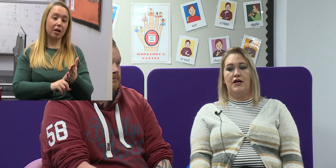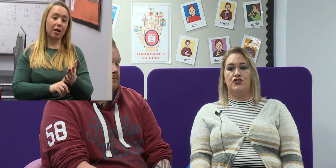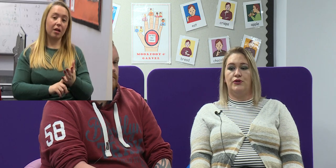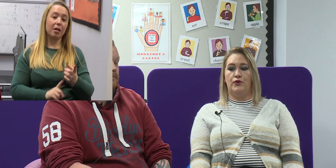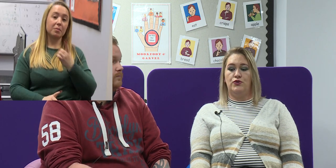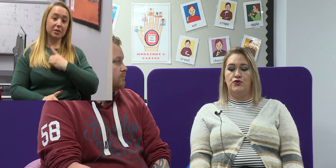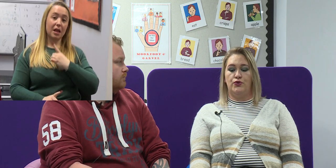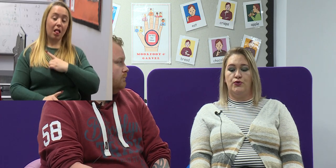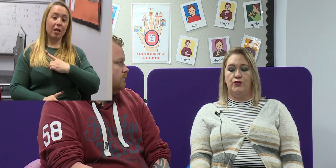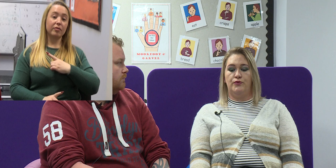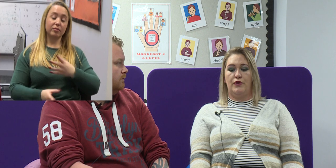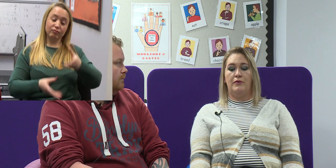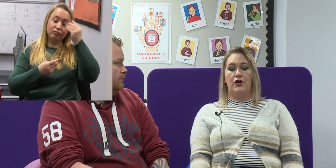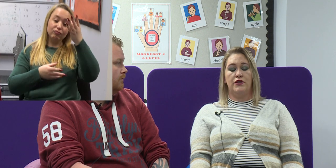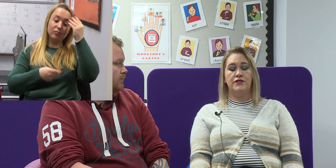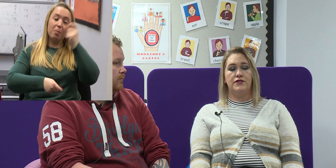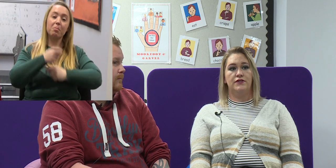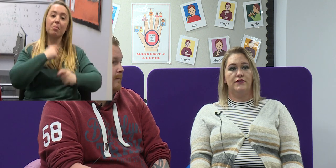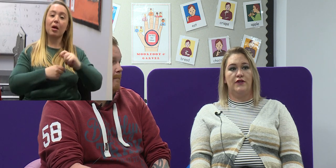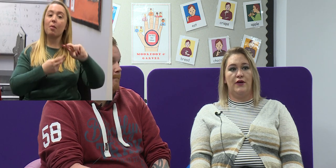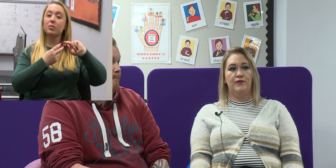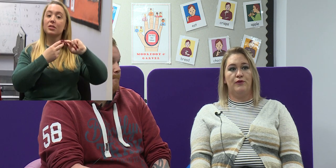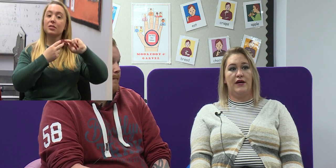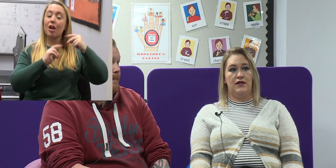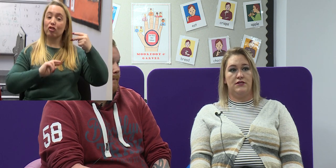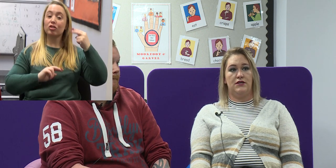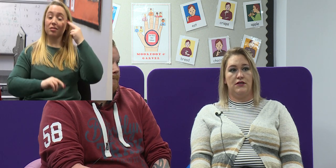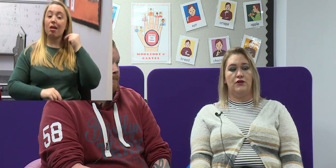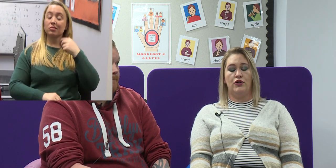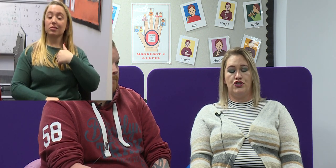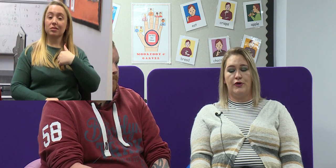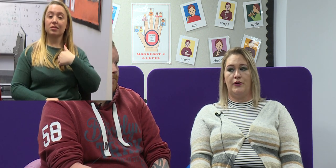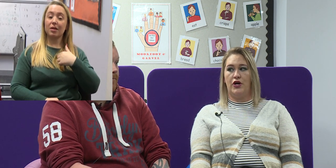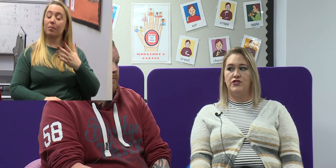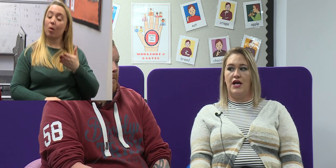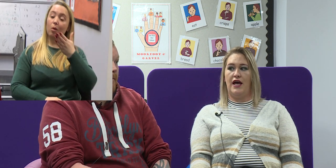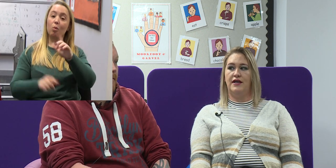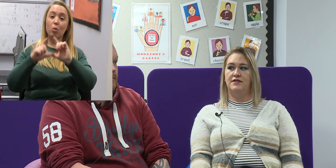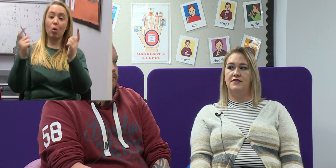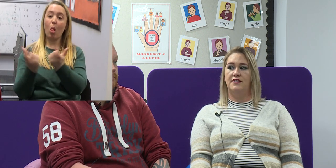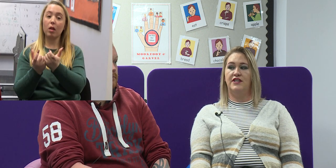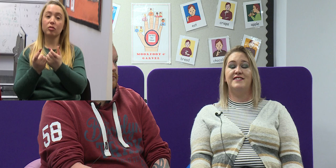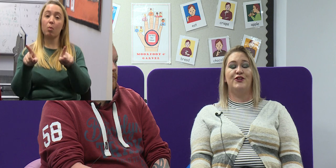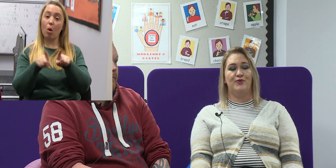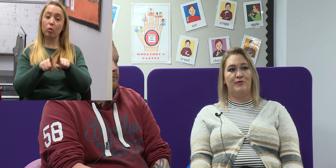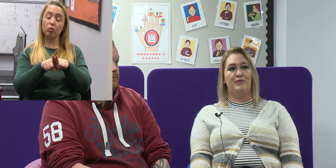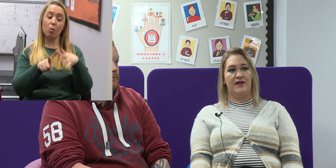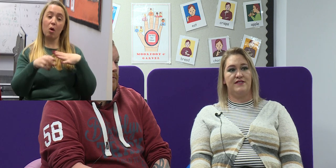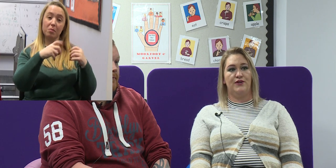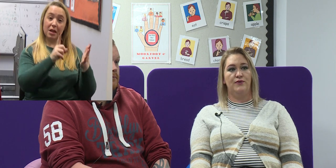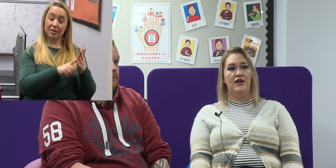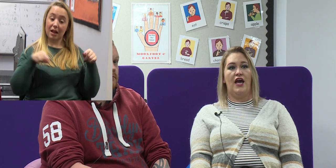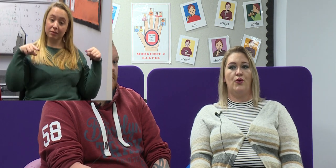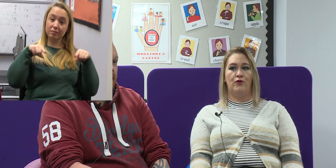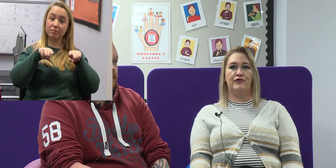I'm actually going on to becoming a nurse now, going back into college to become a nurse, and continue with my